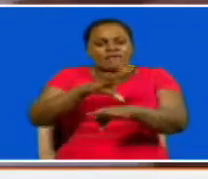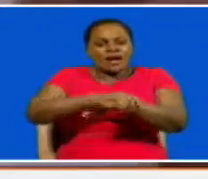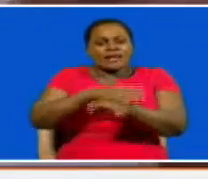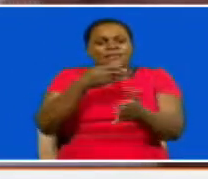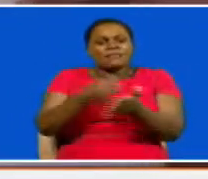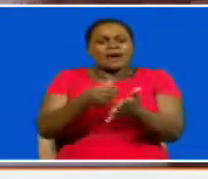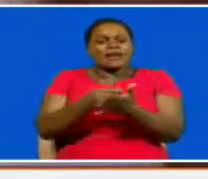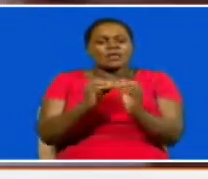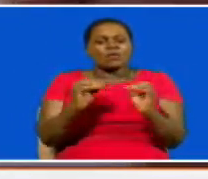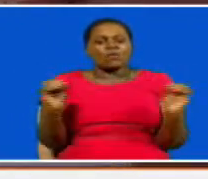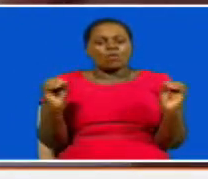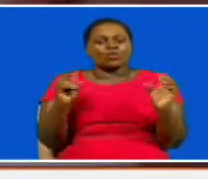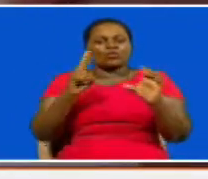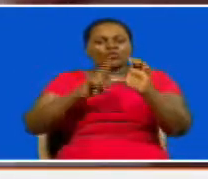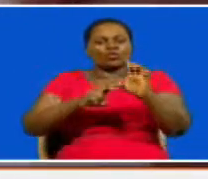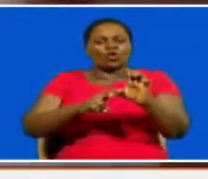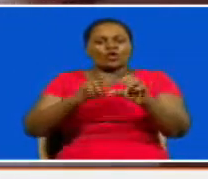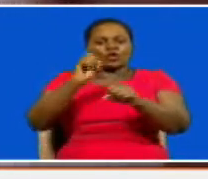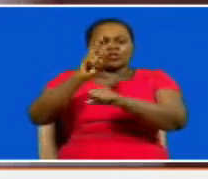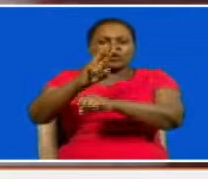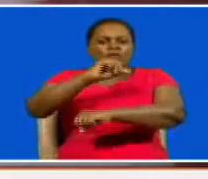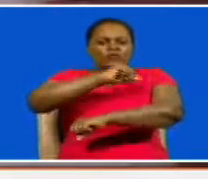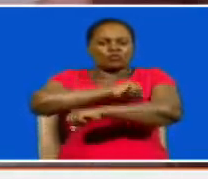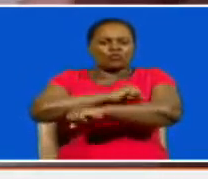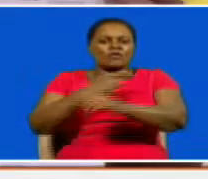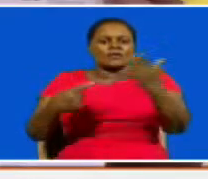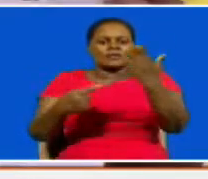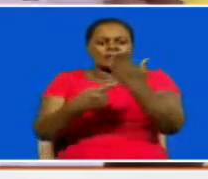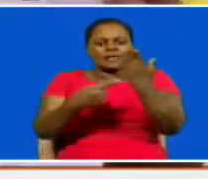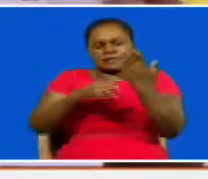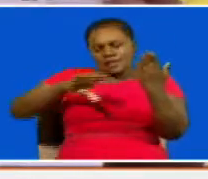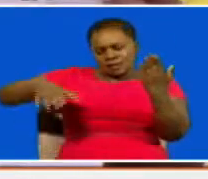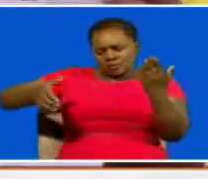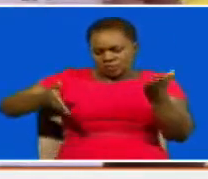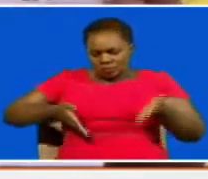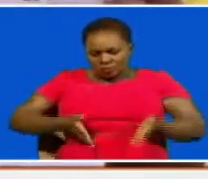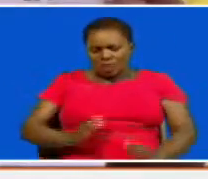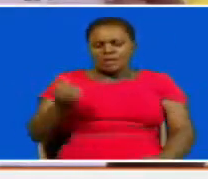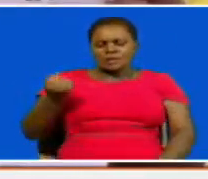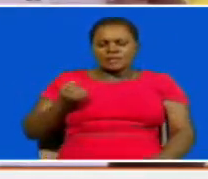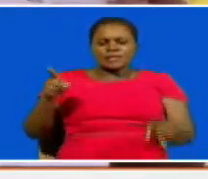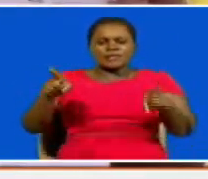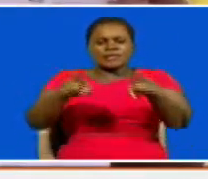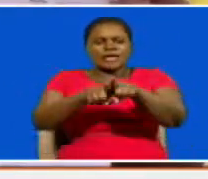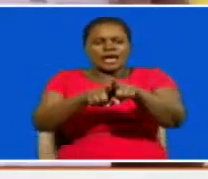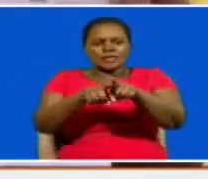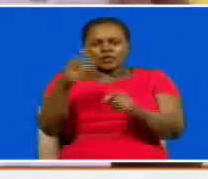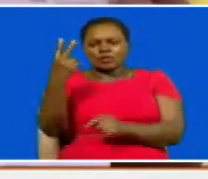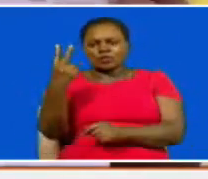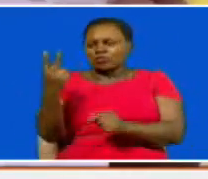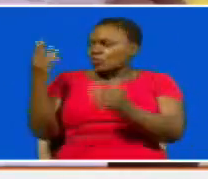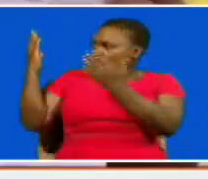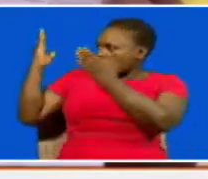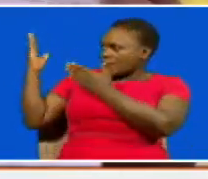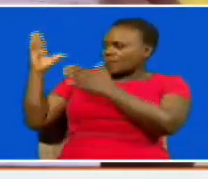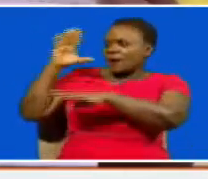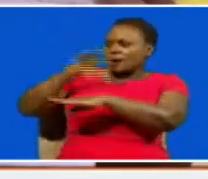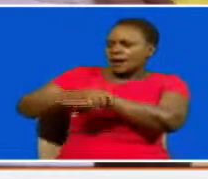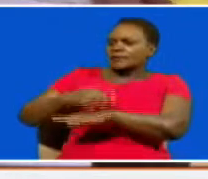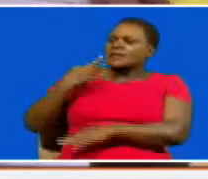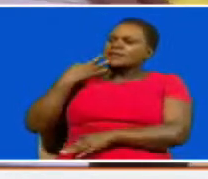join Mwasere Girls High School in Taita Taveta County. The twin sisters, Mary Kulola and Esther Wanyenya,